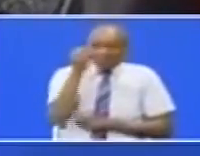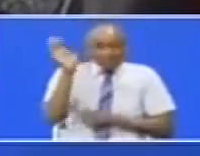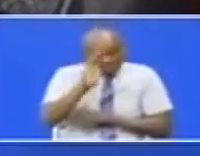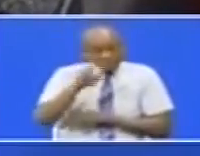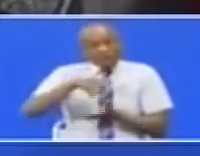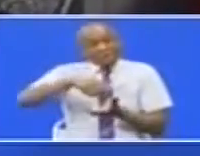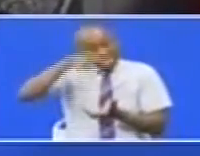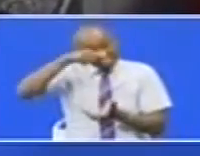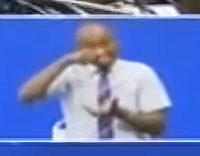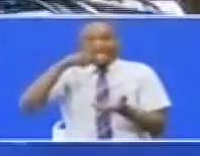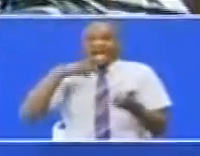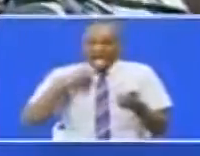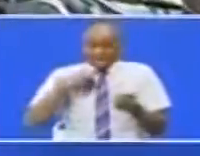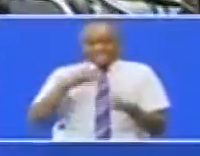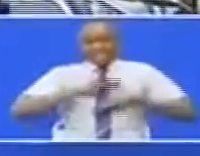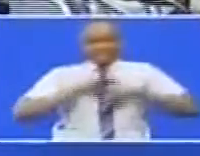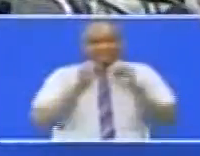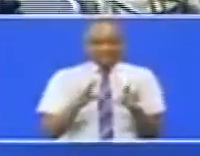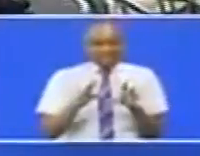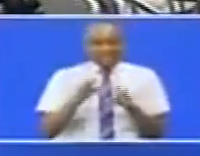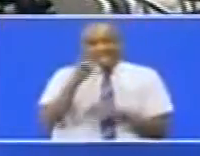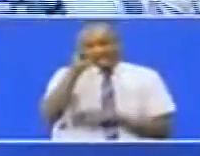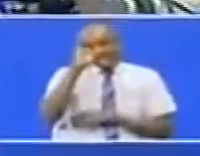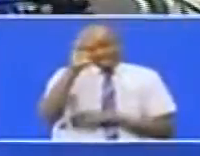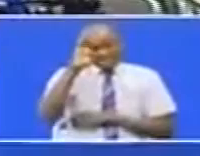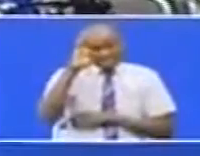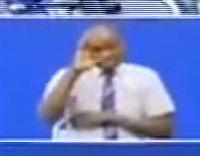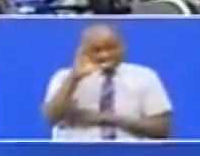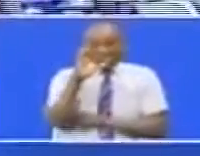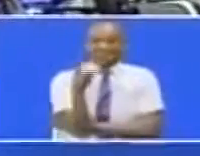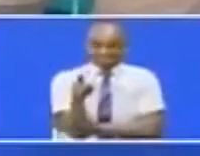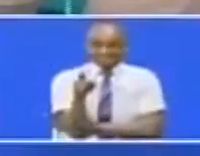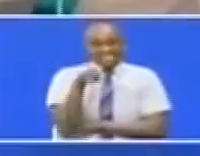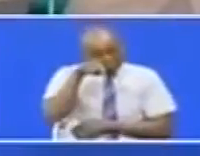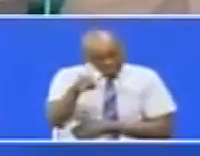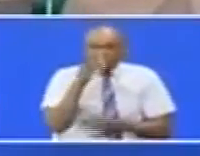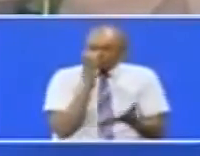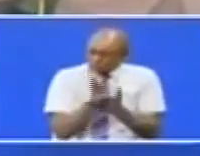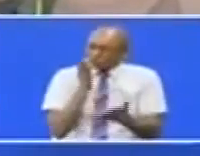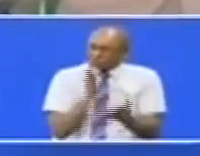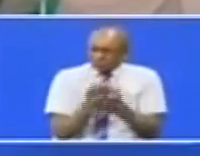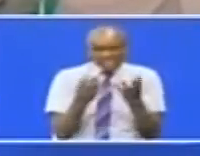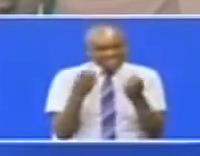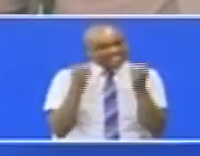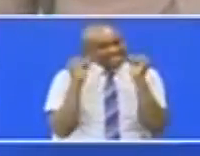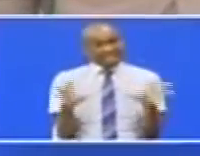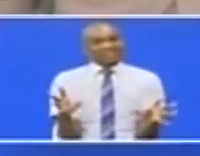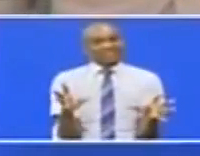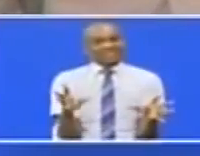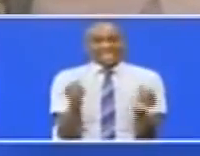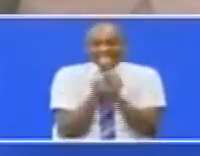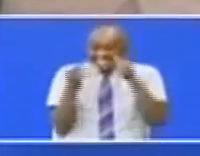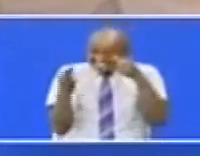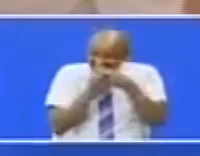shillings budgetary shortfall, the Independent Electoral and Boundaries Commission is walking an extremely tight rope, barely